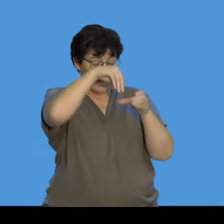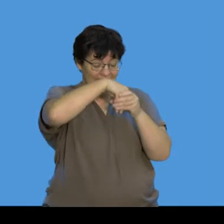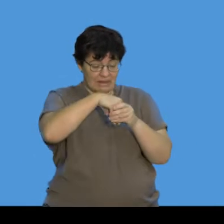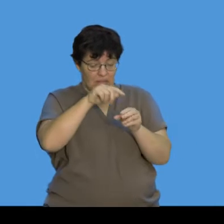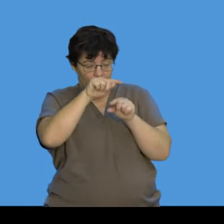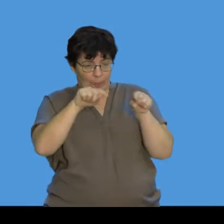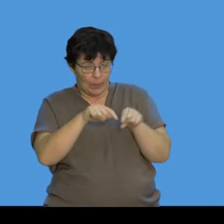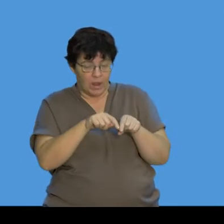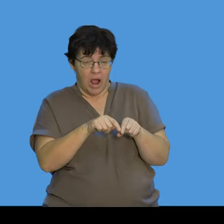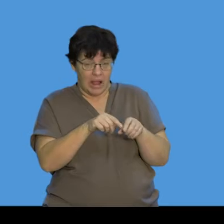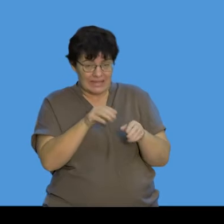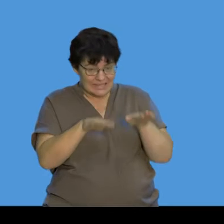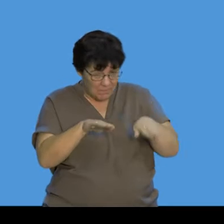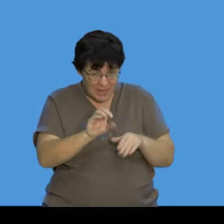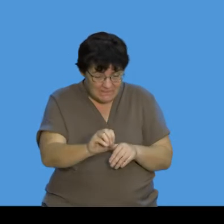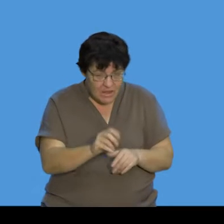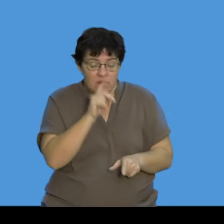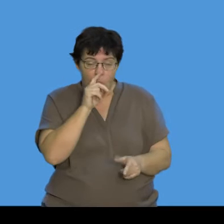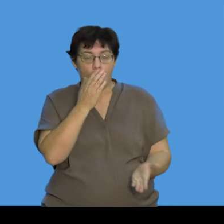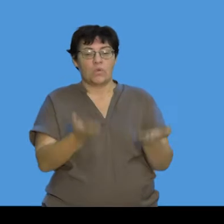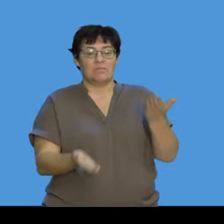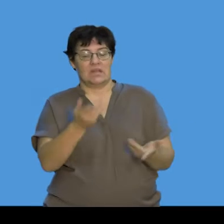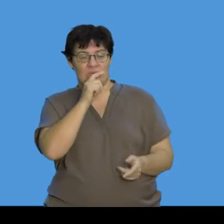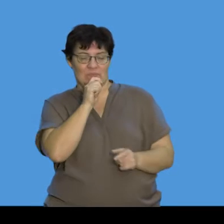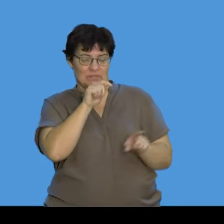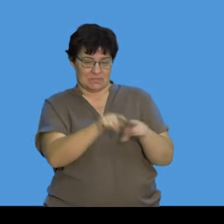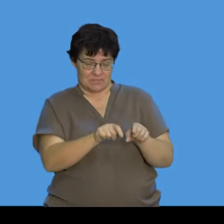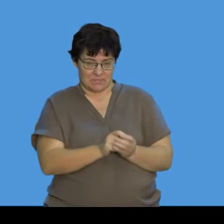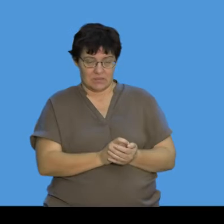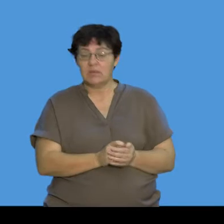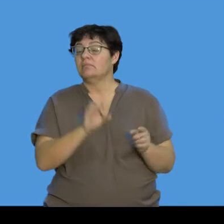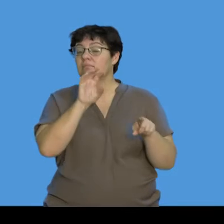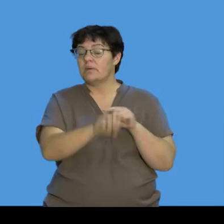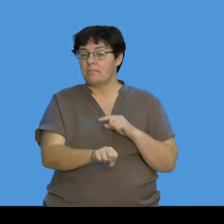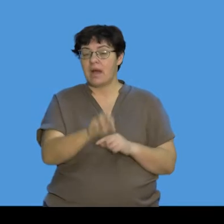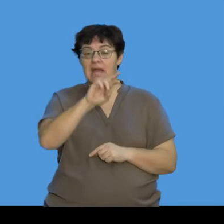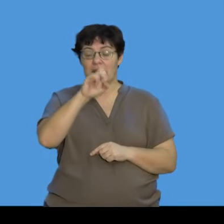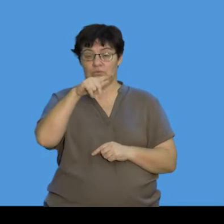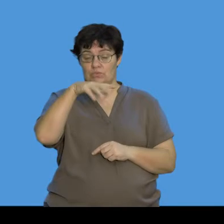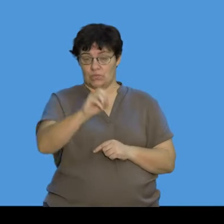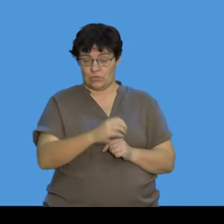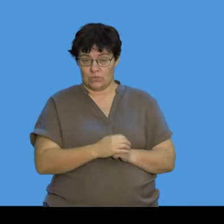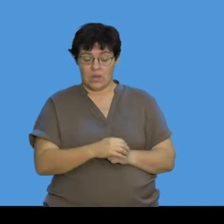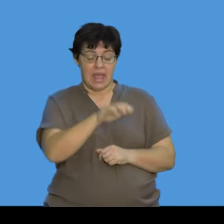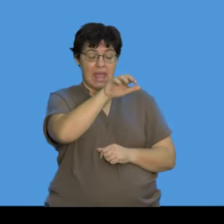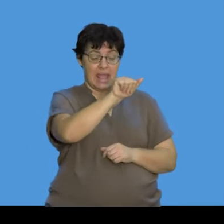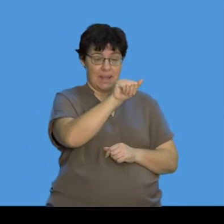By doing those comparisons that I just showed you now. If I find that my ratio of